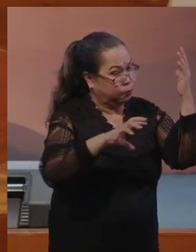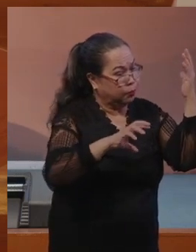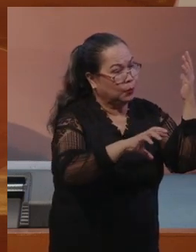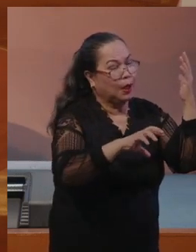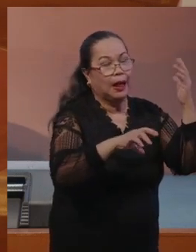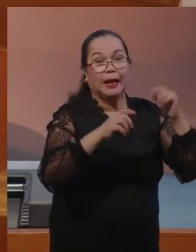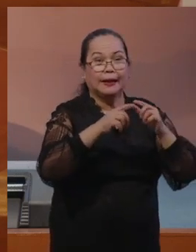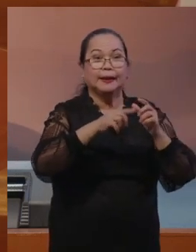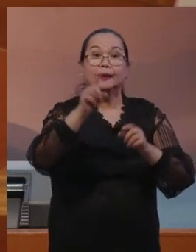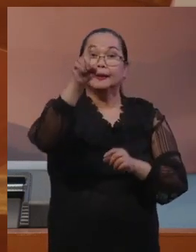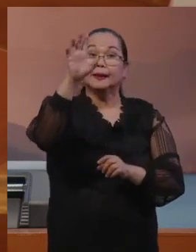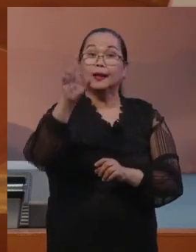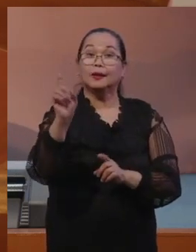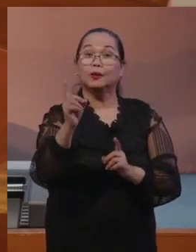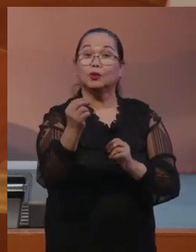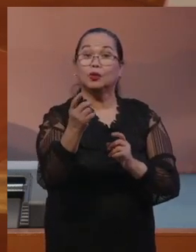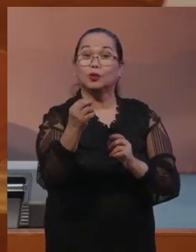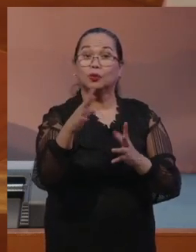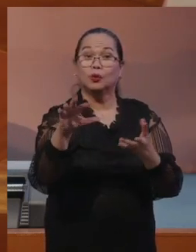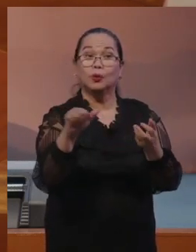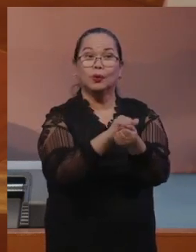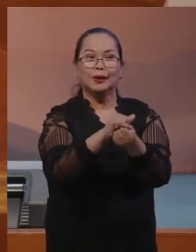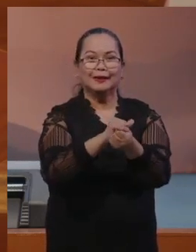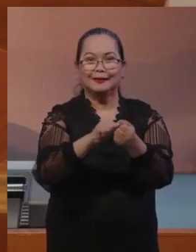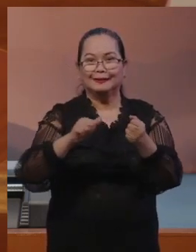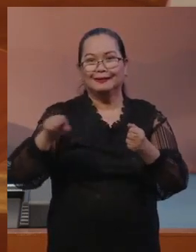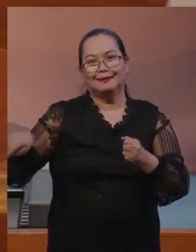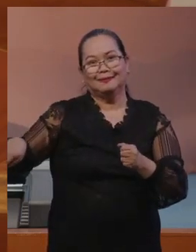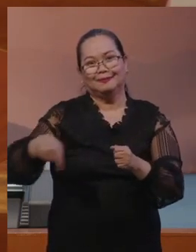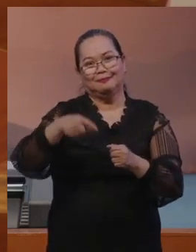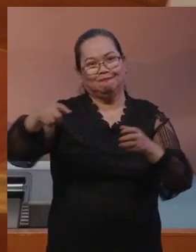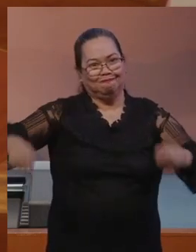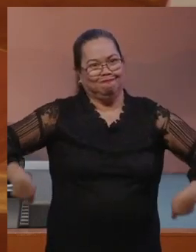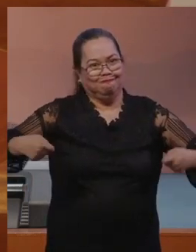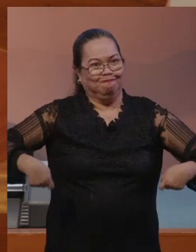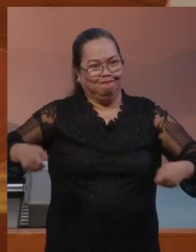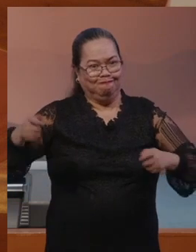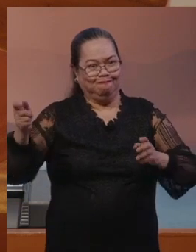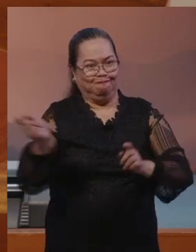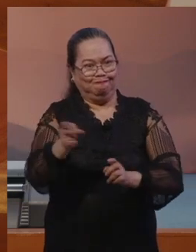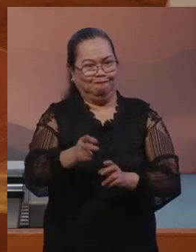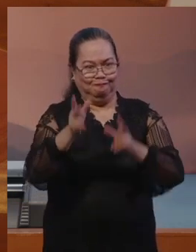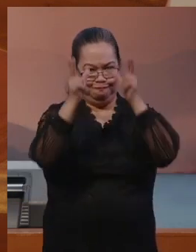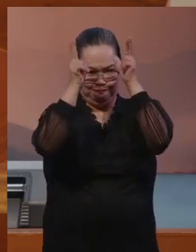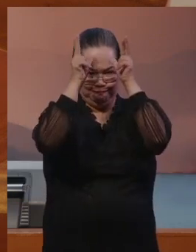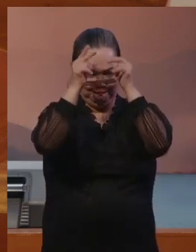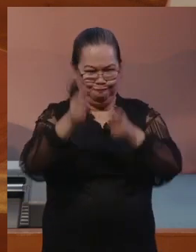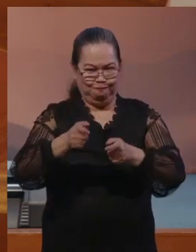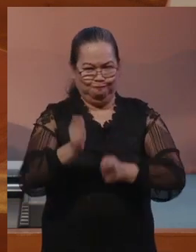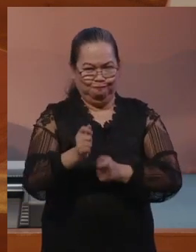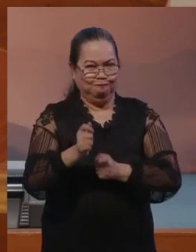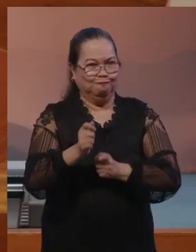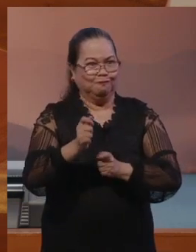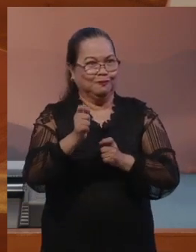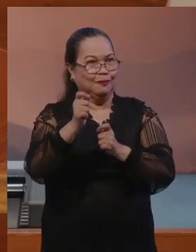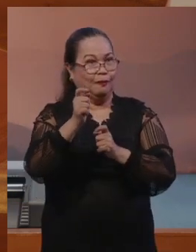ginawa pa ng Diyos ay sinira yung mga chariot wheels ng chariots ng Egyptians